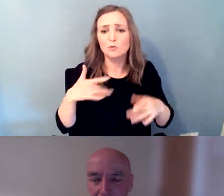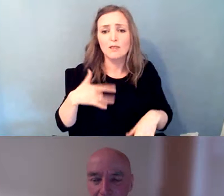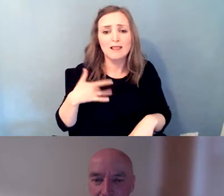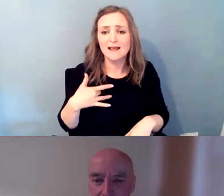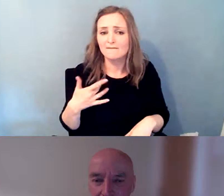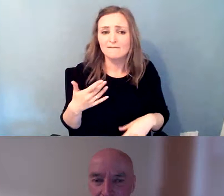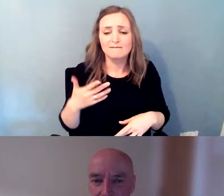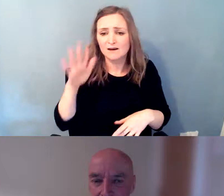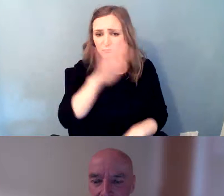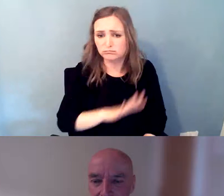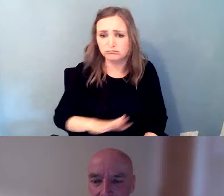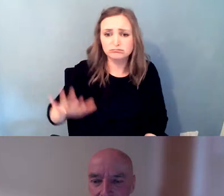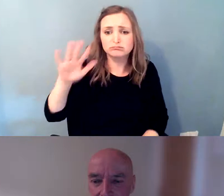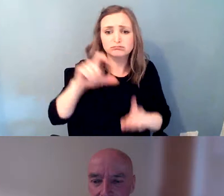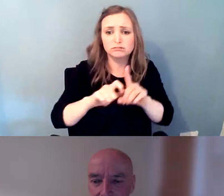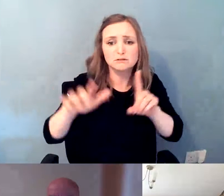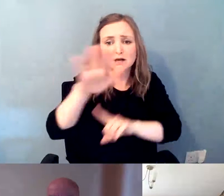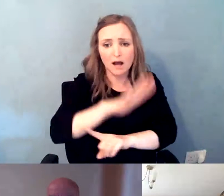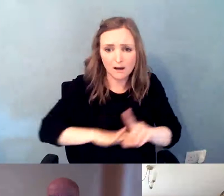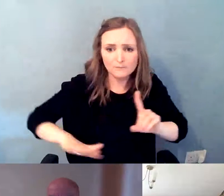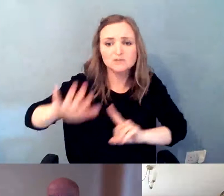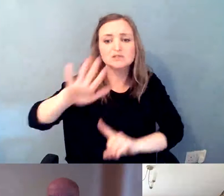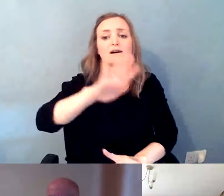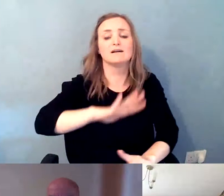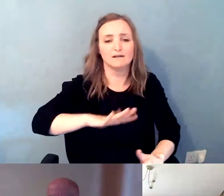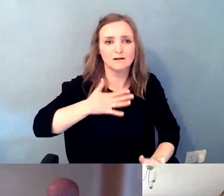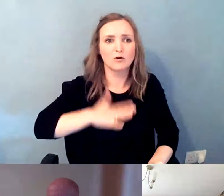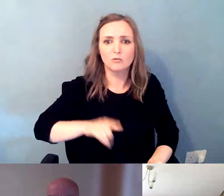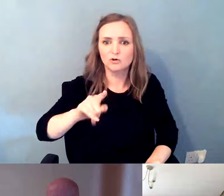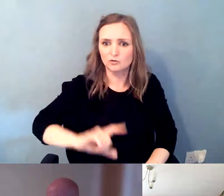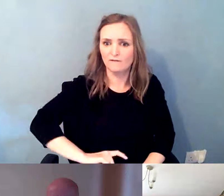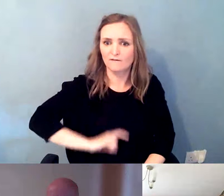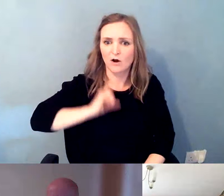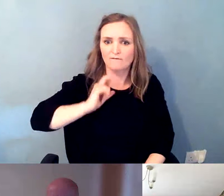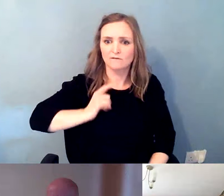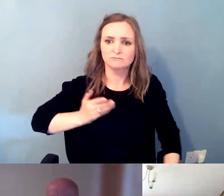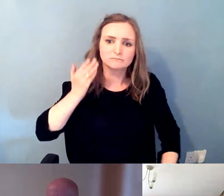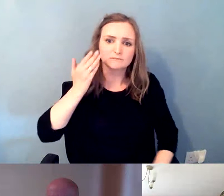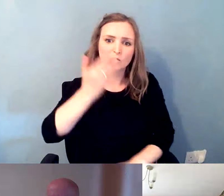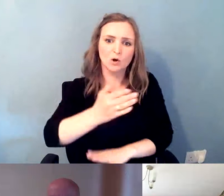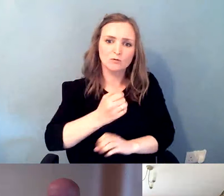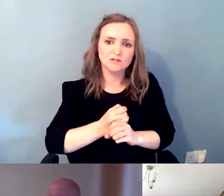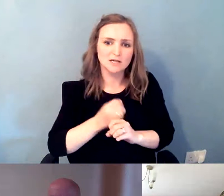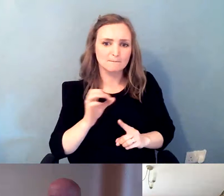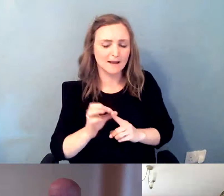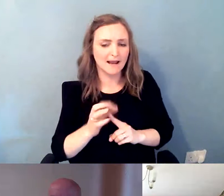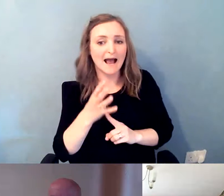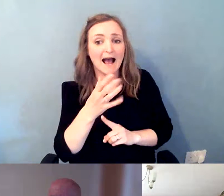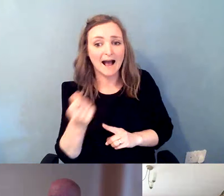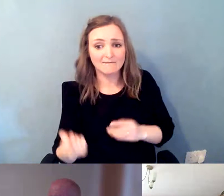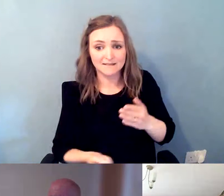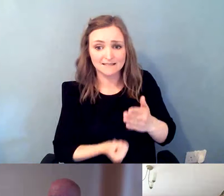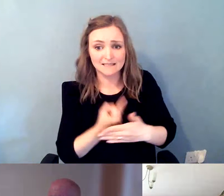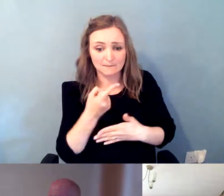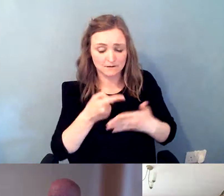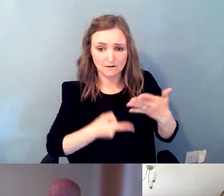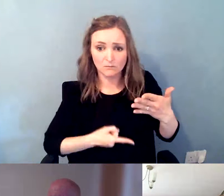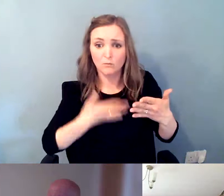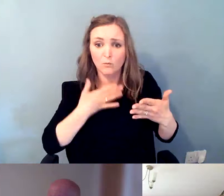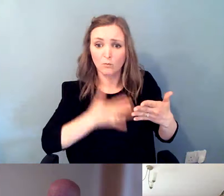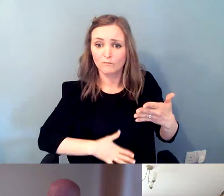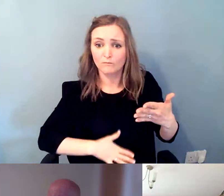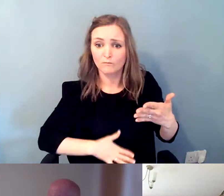to see patients feeling confident that they can present to their GP with a particular symptom and be treated in the same